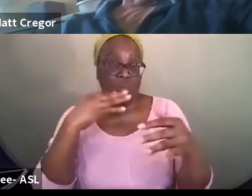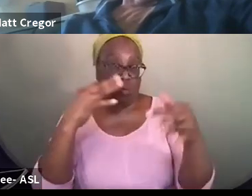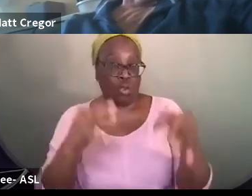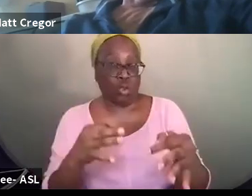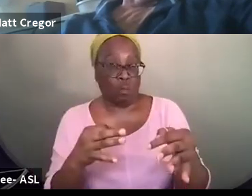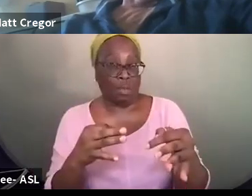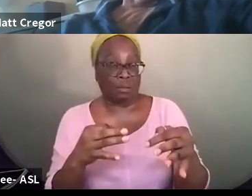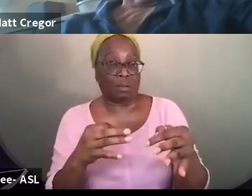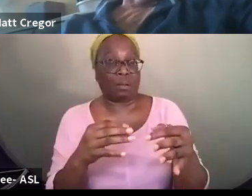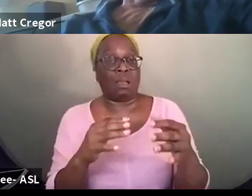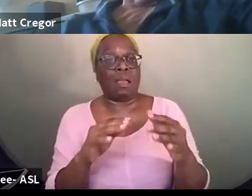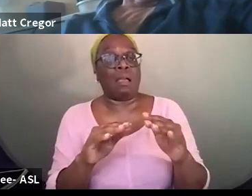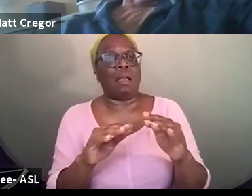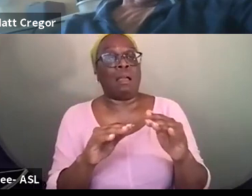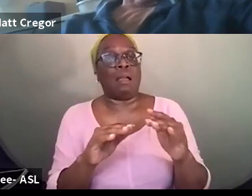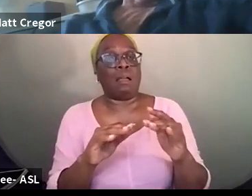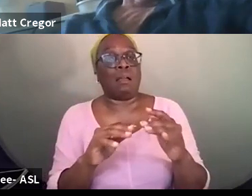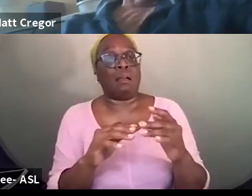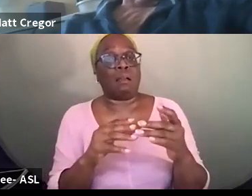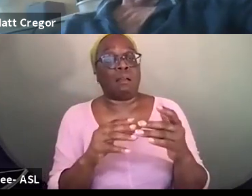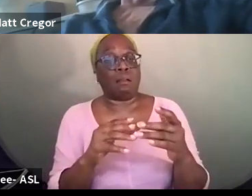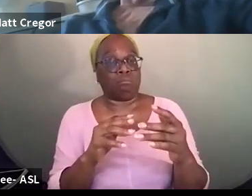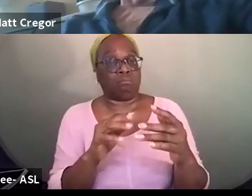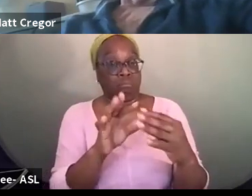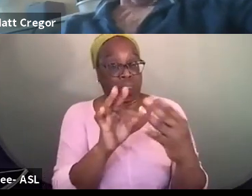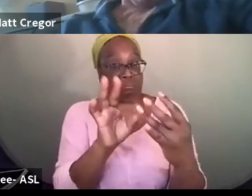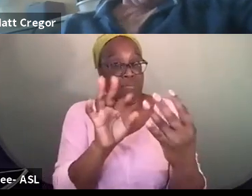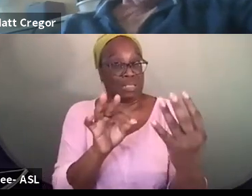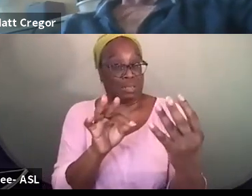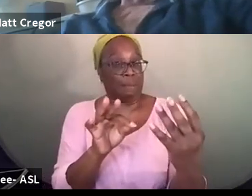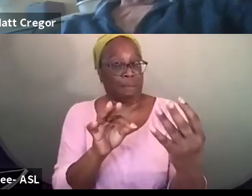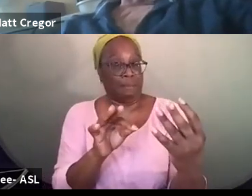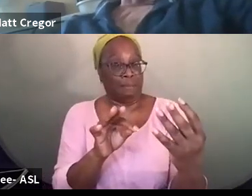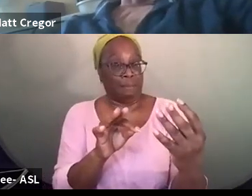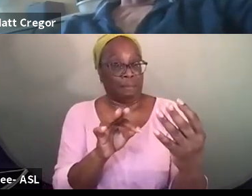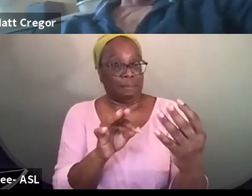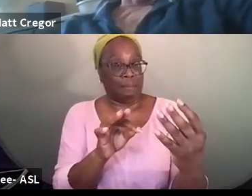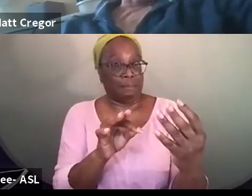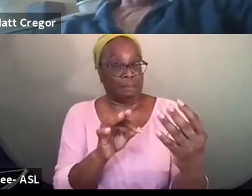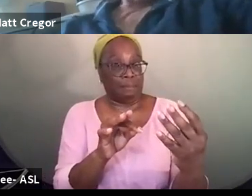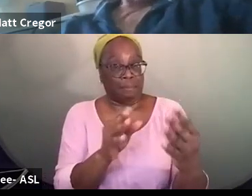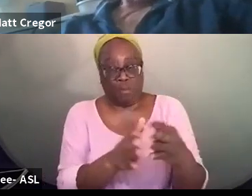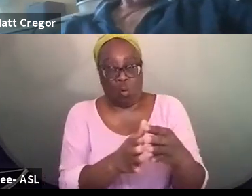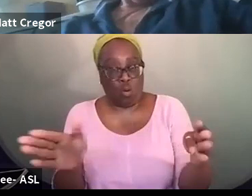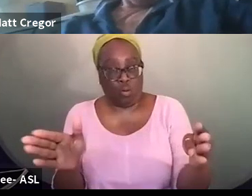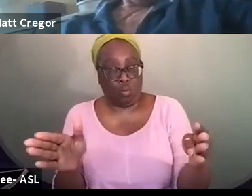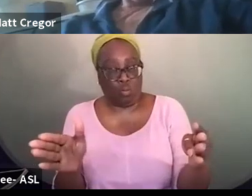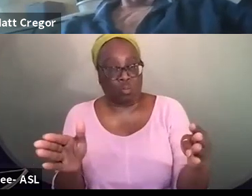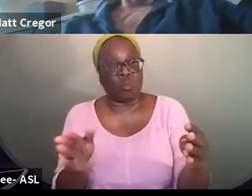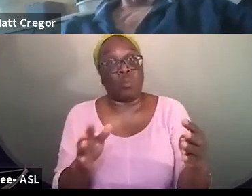the order in which the students might be selected. We have talked about adding an